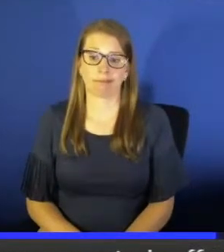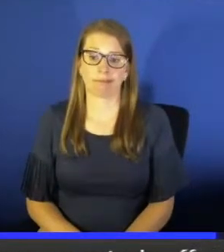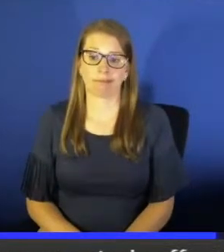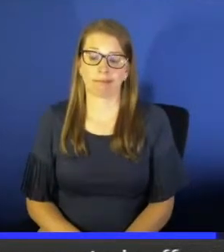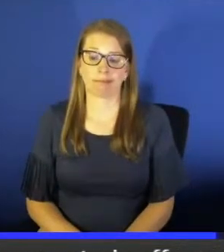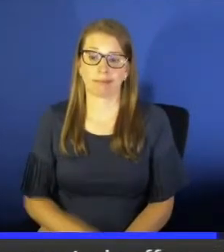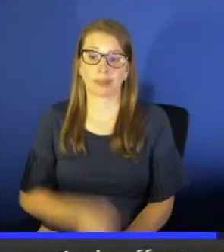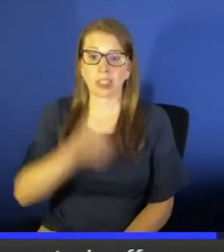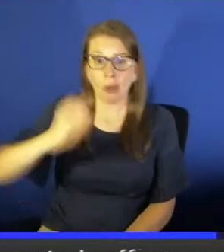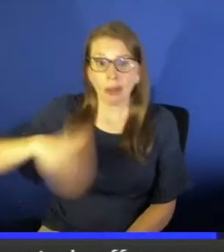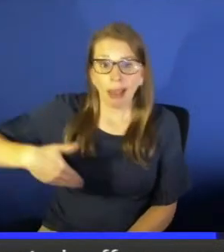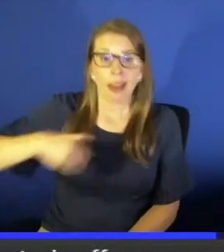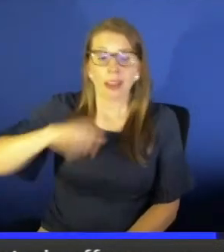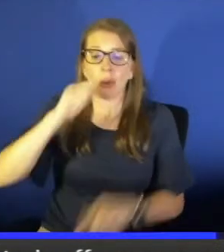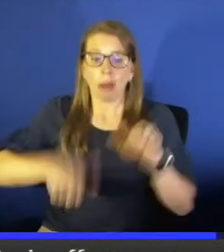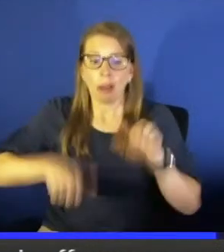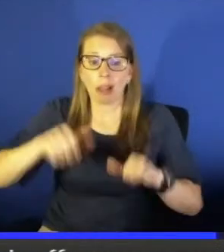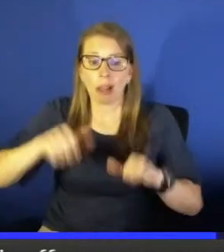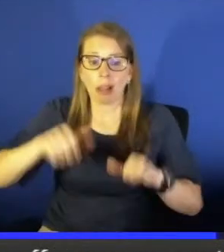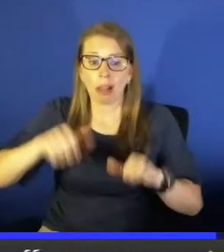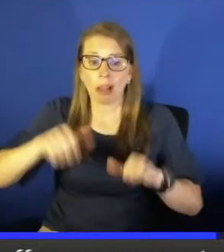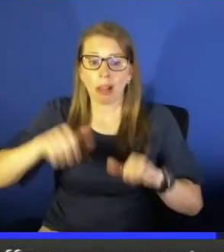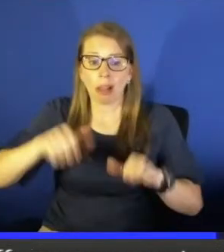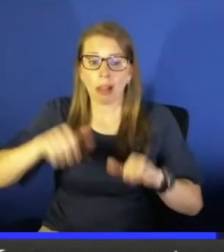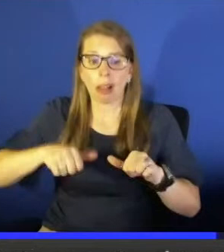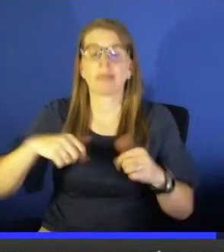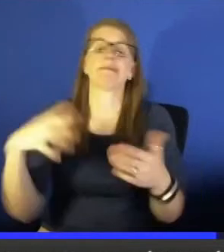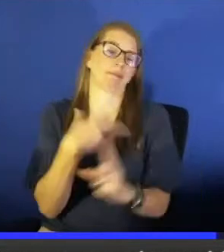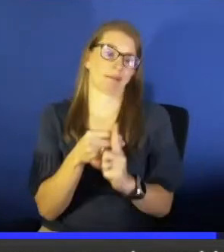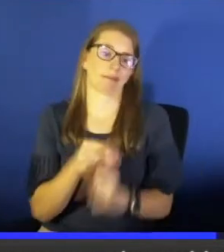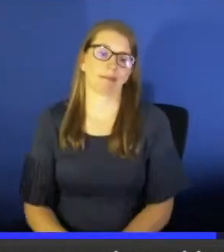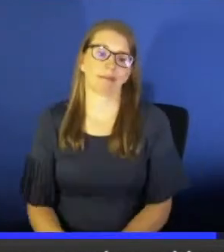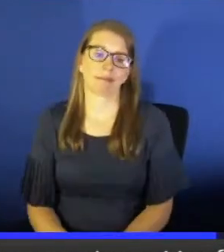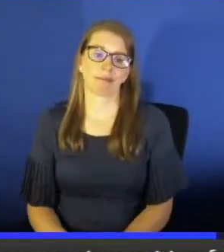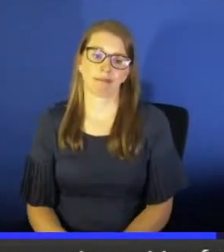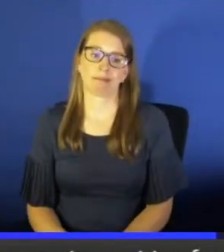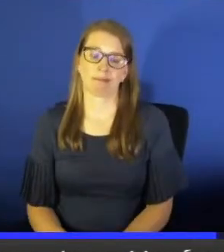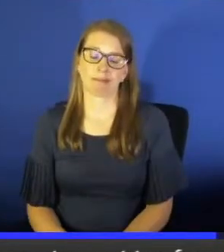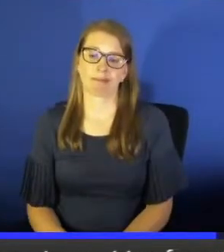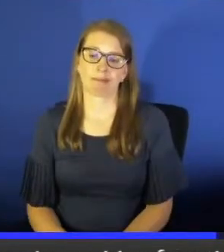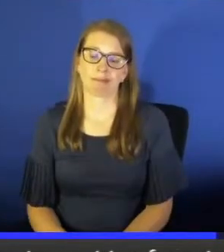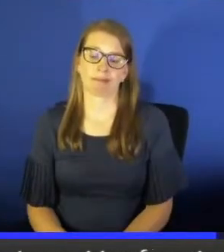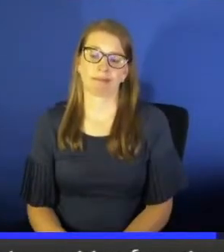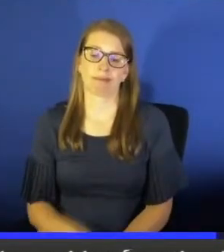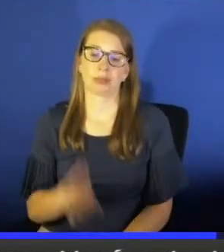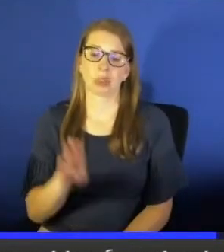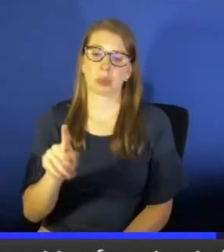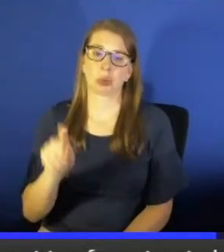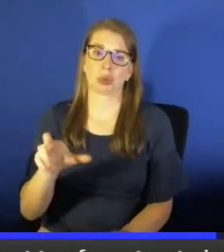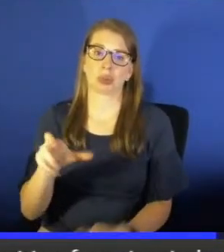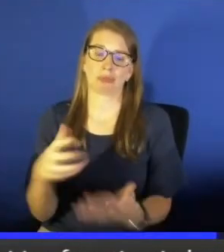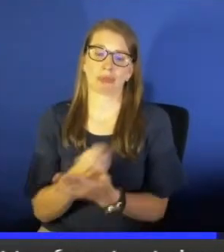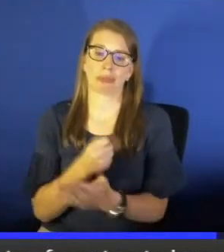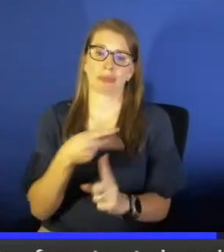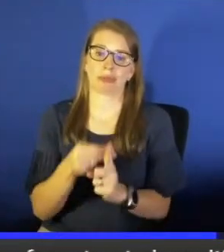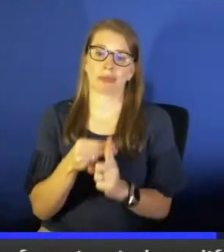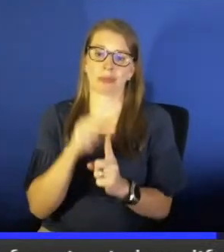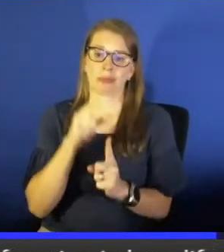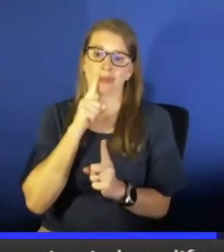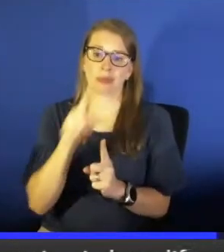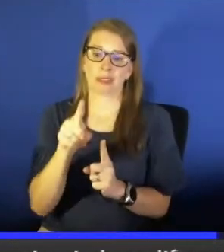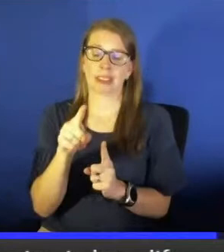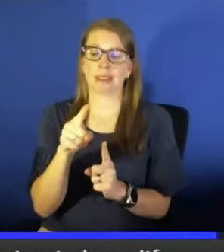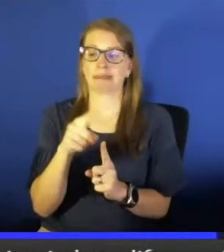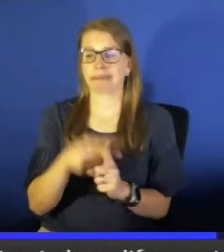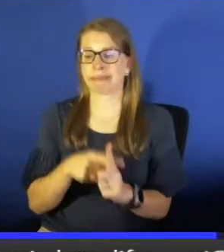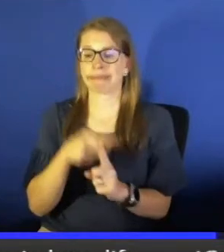hesitate. Get your vaccination and get your booster shot, because I think we're coming into a little bit of a bumpy few months and you